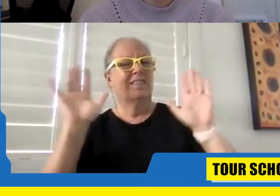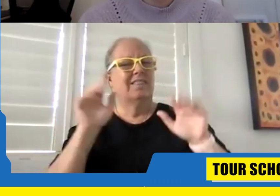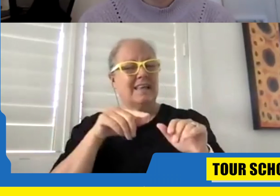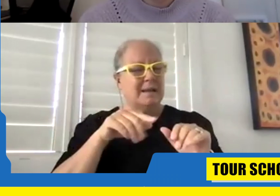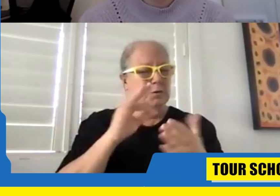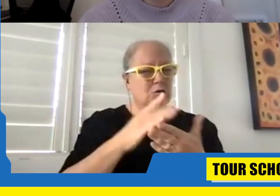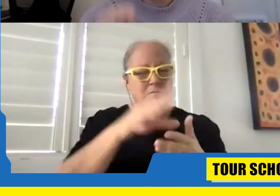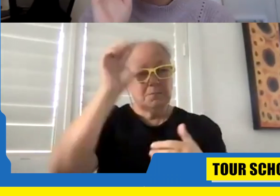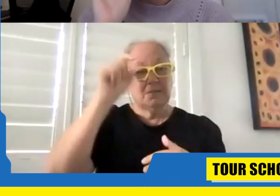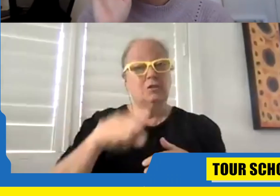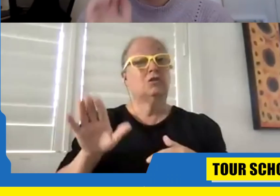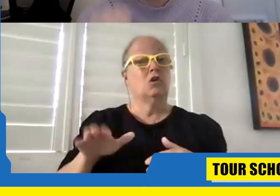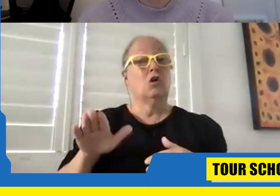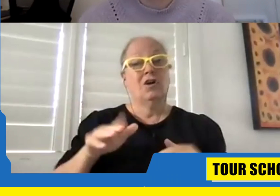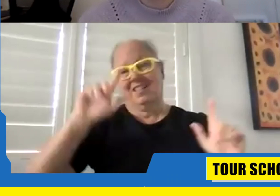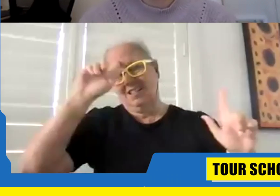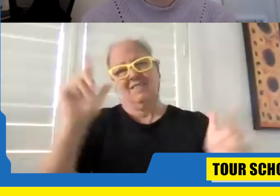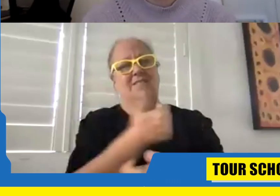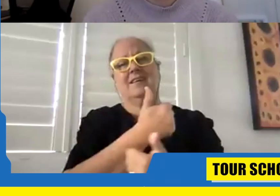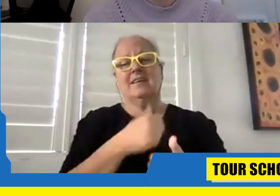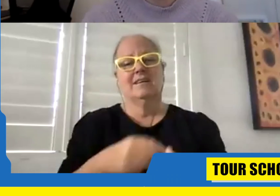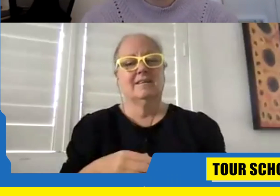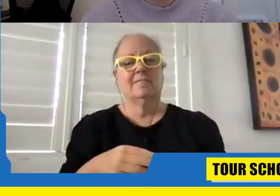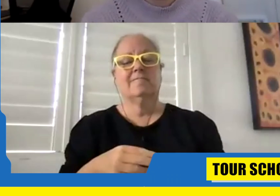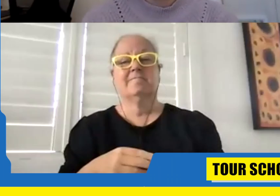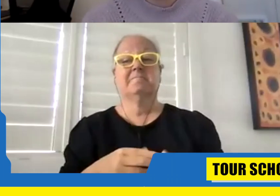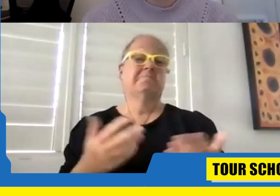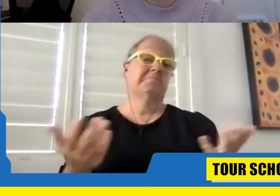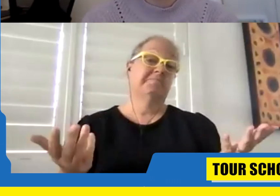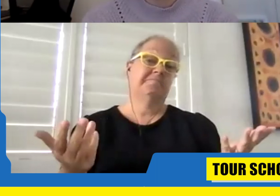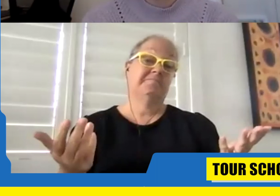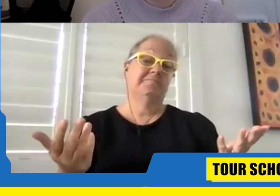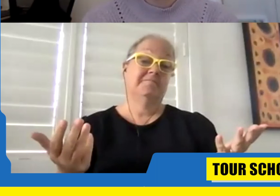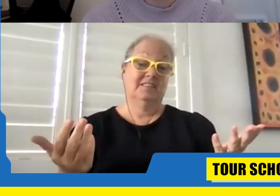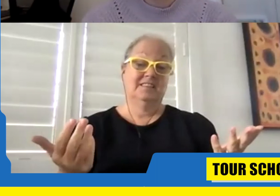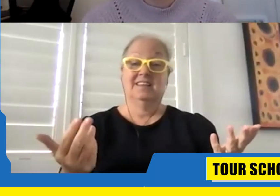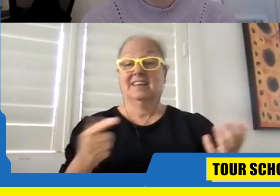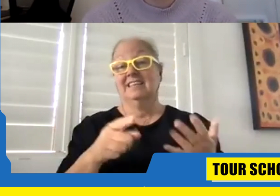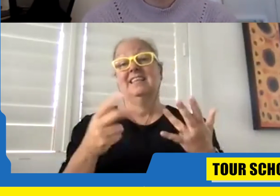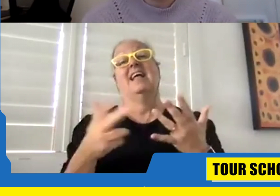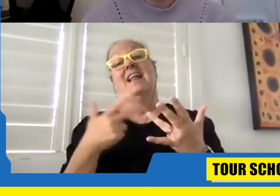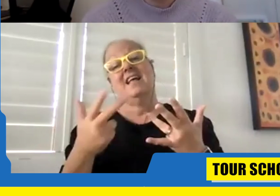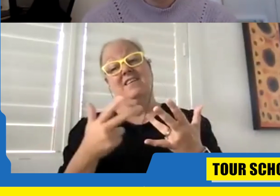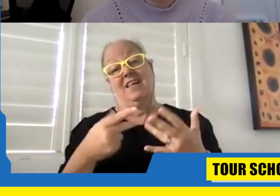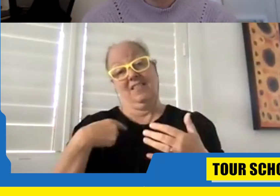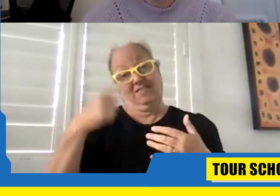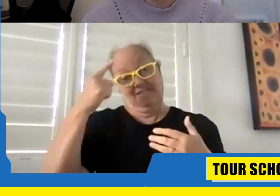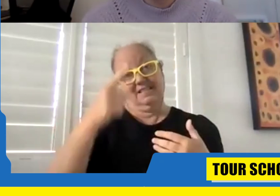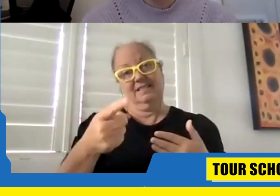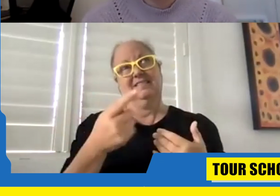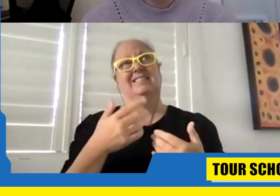the dogs loved the show, and it was actually probably, once again, another what I would call a really big